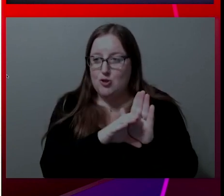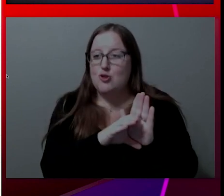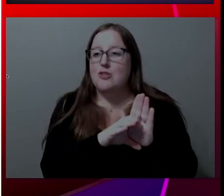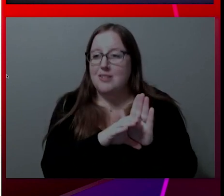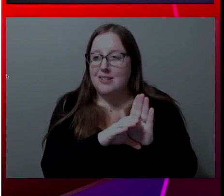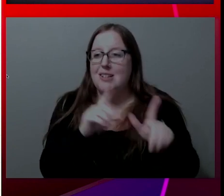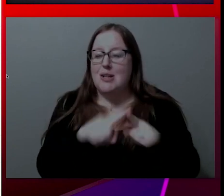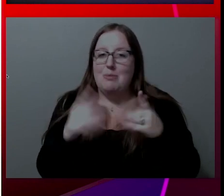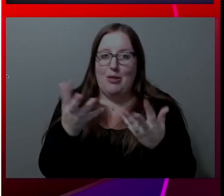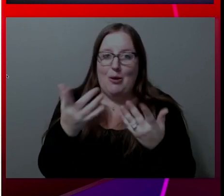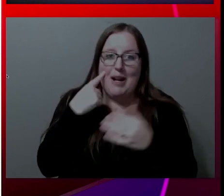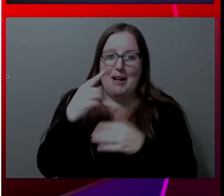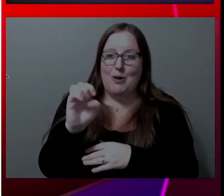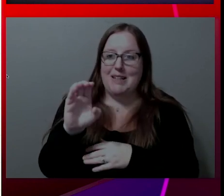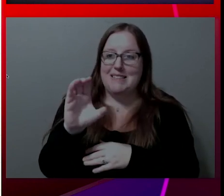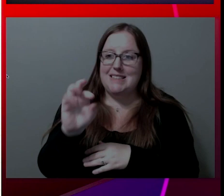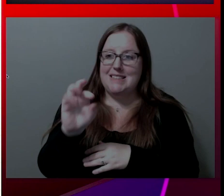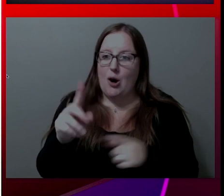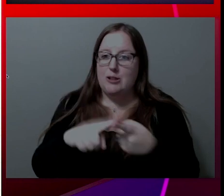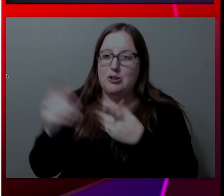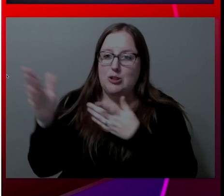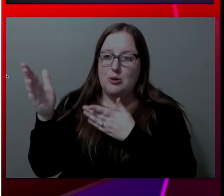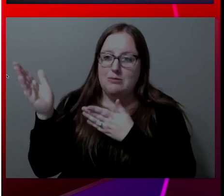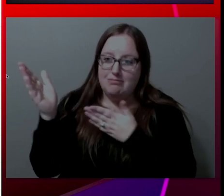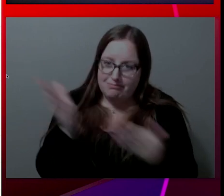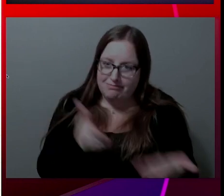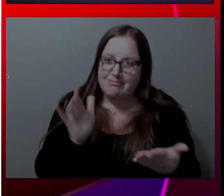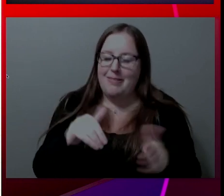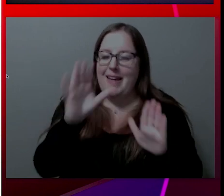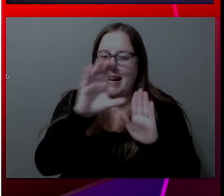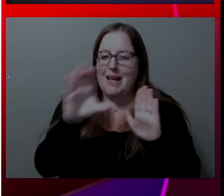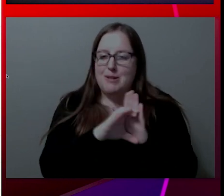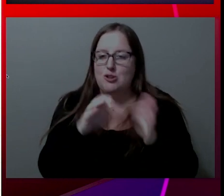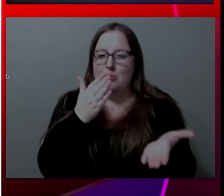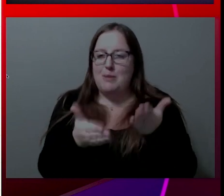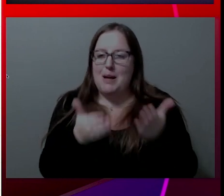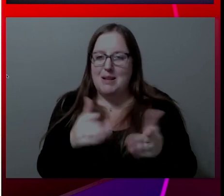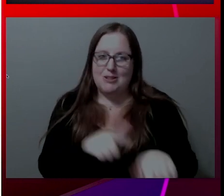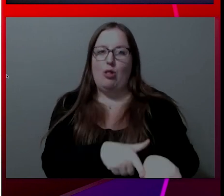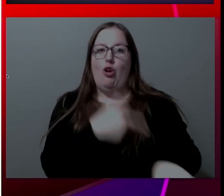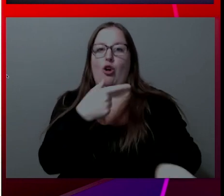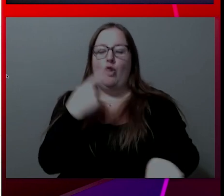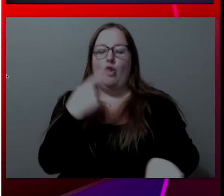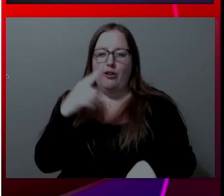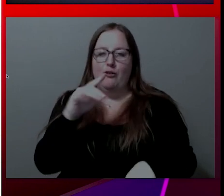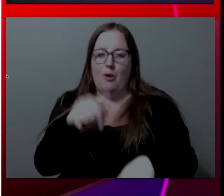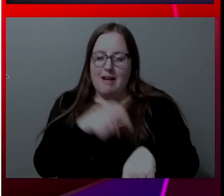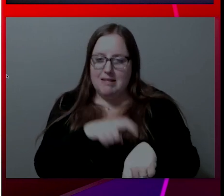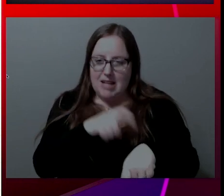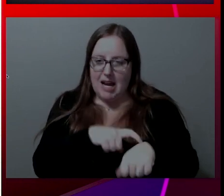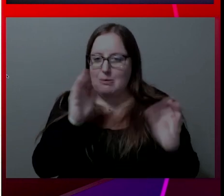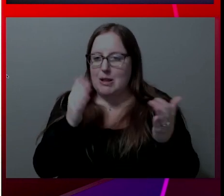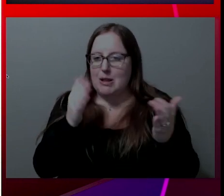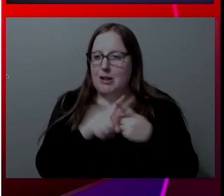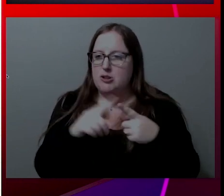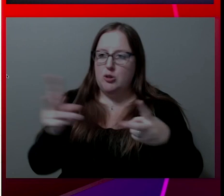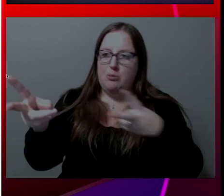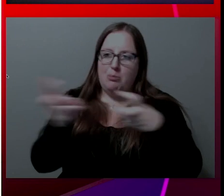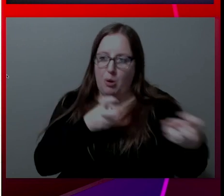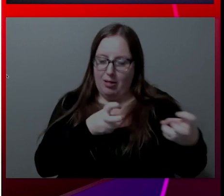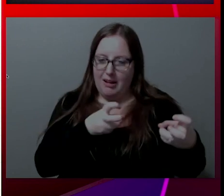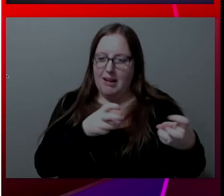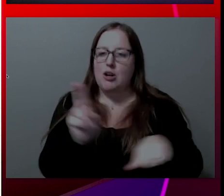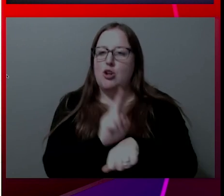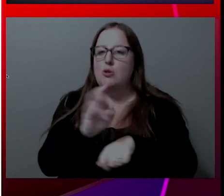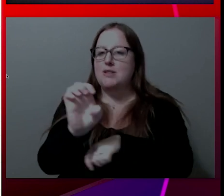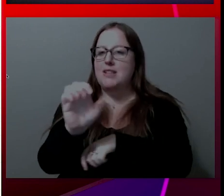waiting on ECR to deliver that image down, and that might be a lot longer of a startup period compared to pulling that, like you said, you're using even